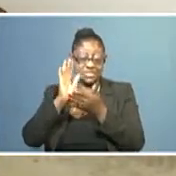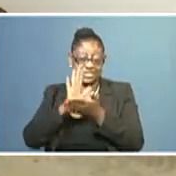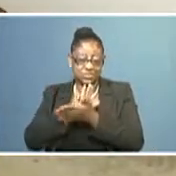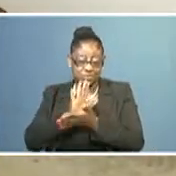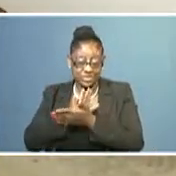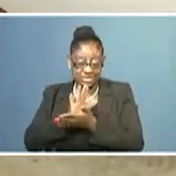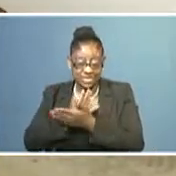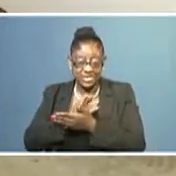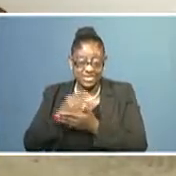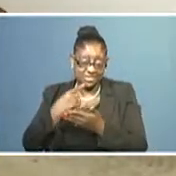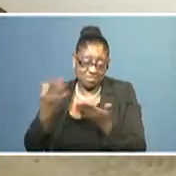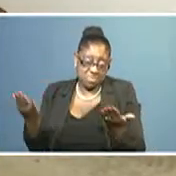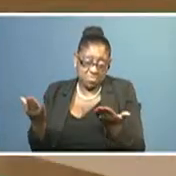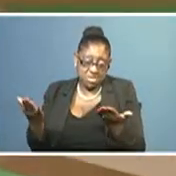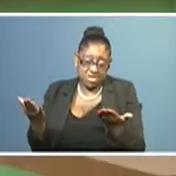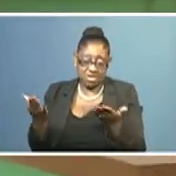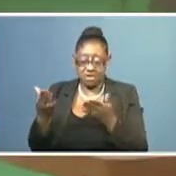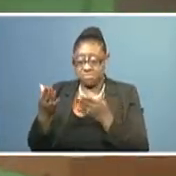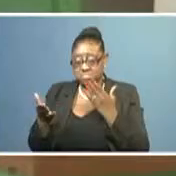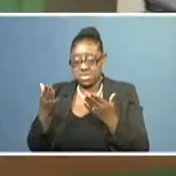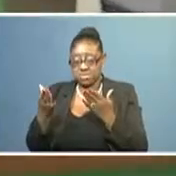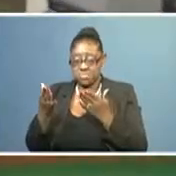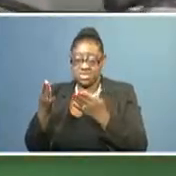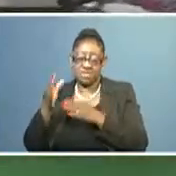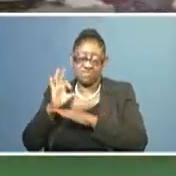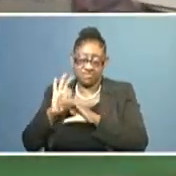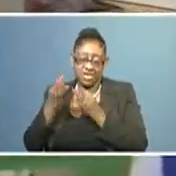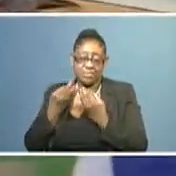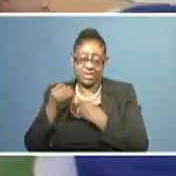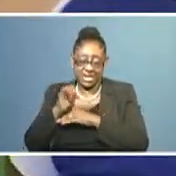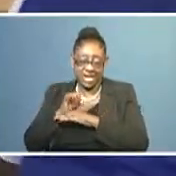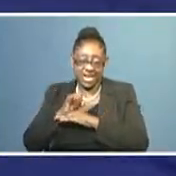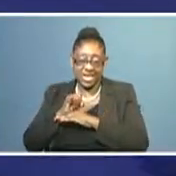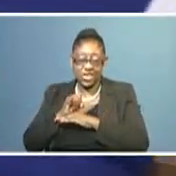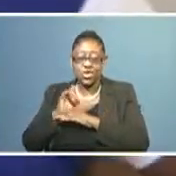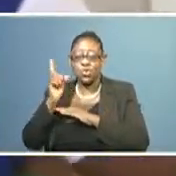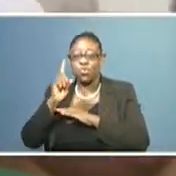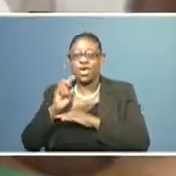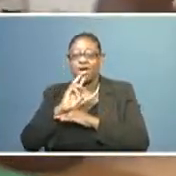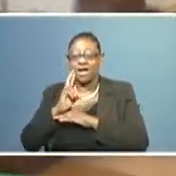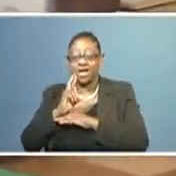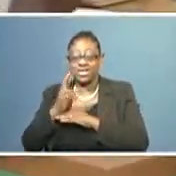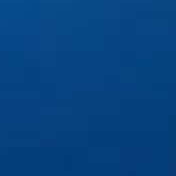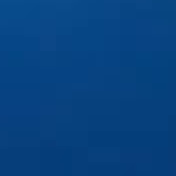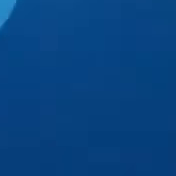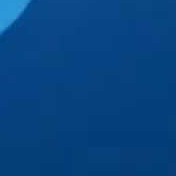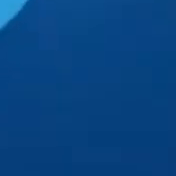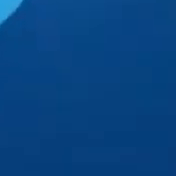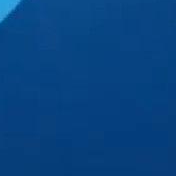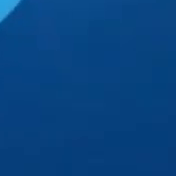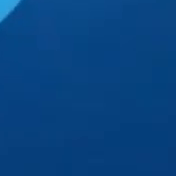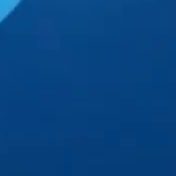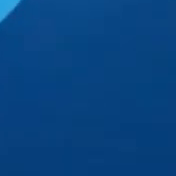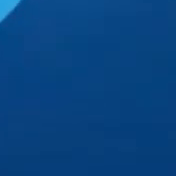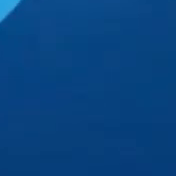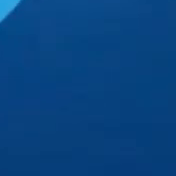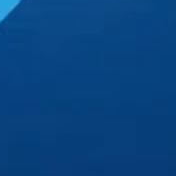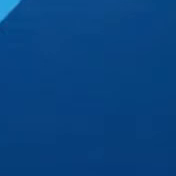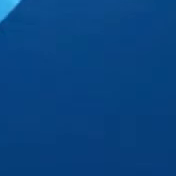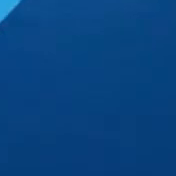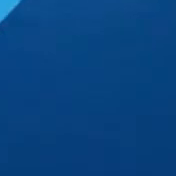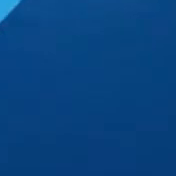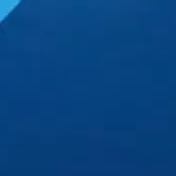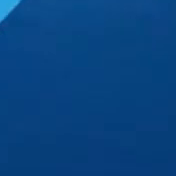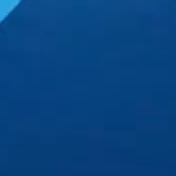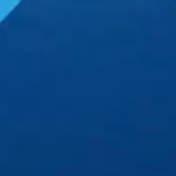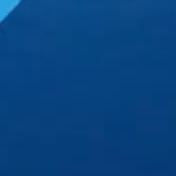Islands or maybe here in Nassau. LaDon Davis with the Student of the Week. Where are they now? And as we head to the break,